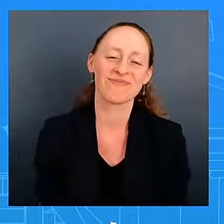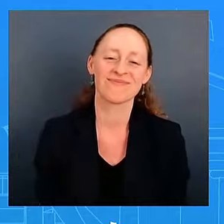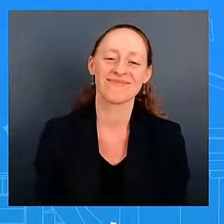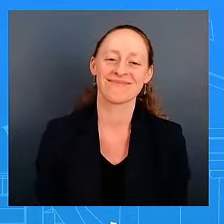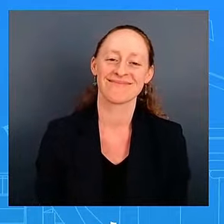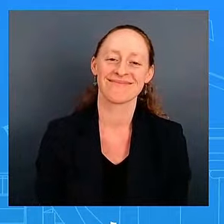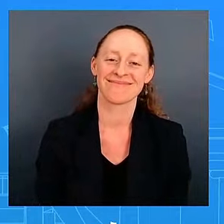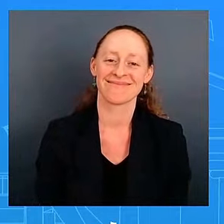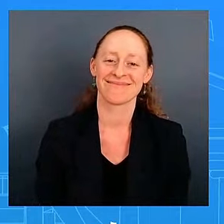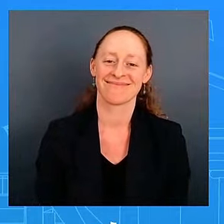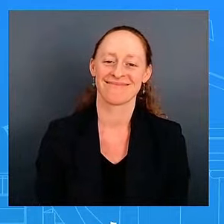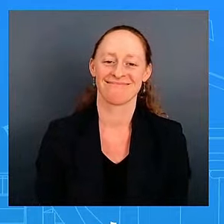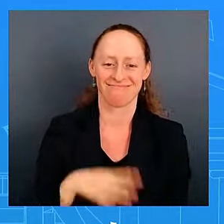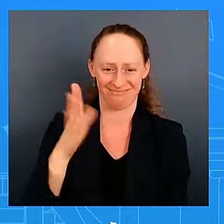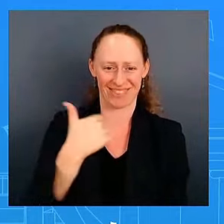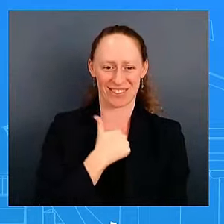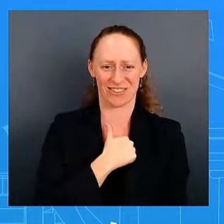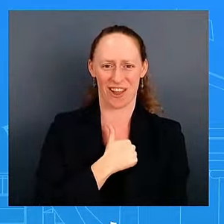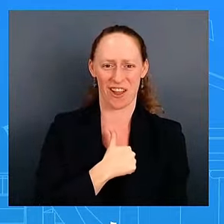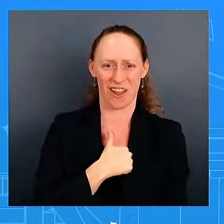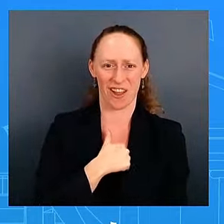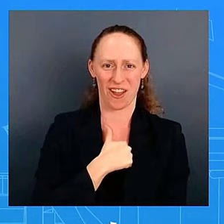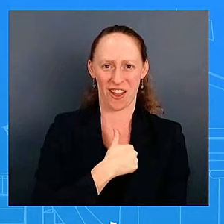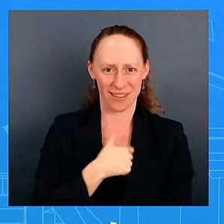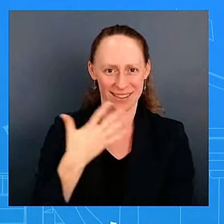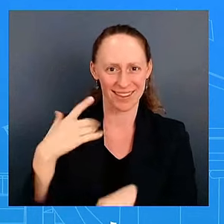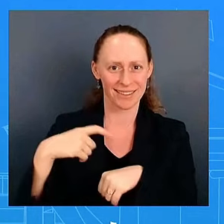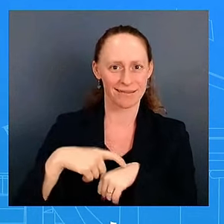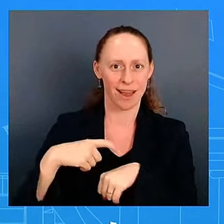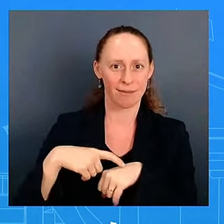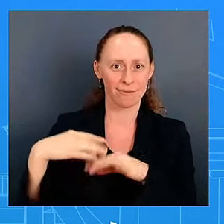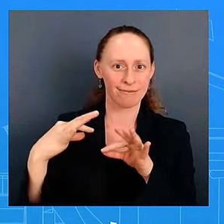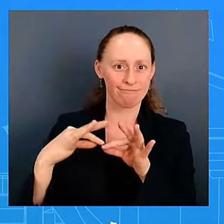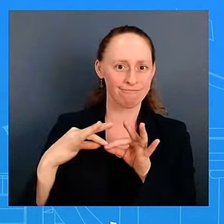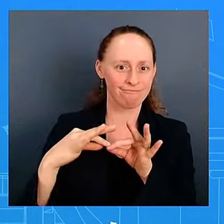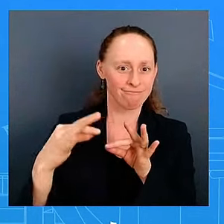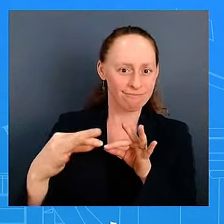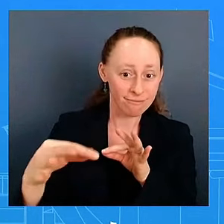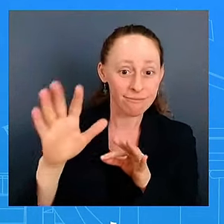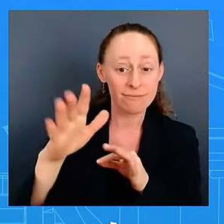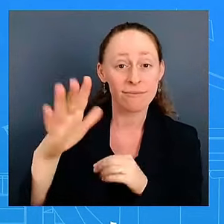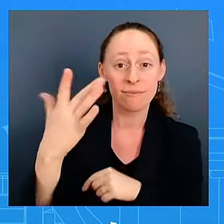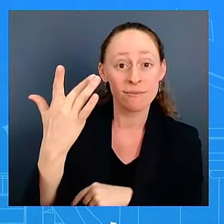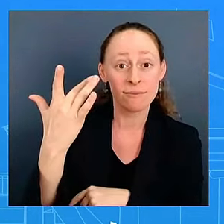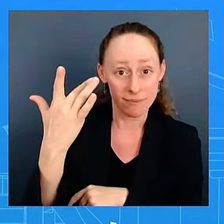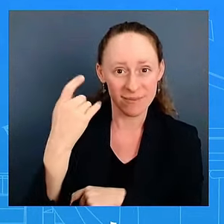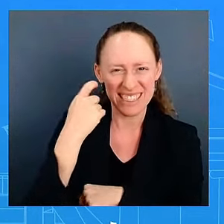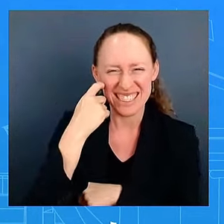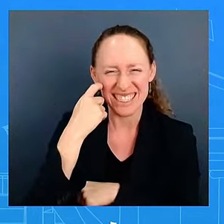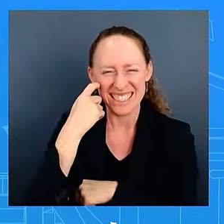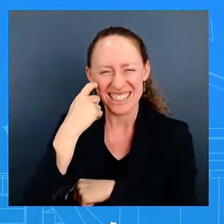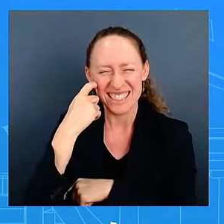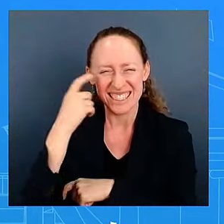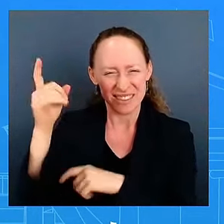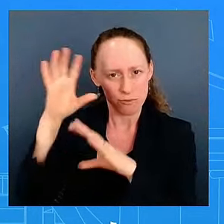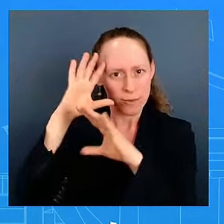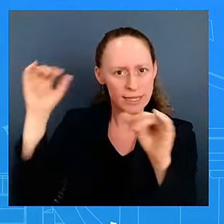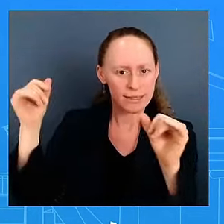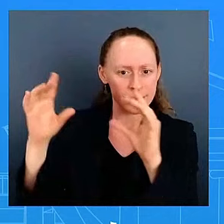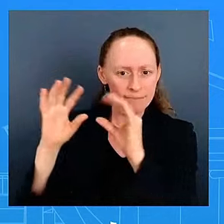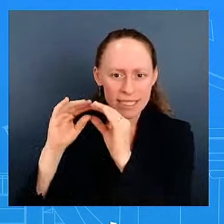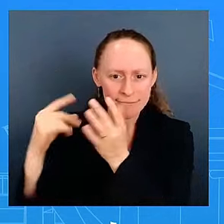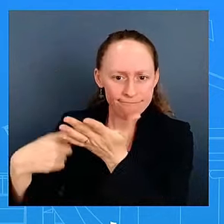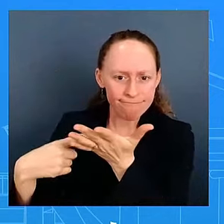Sorry for the delay. I just got out of the Oval Office with the president, who wanted me to relay a few new messages to